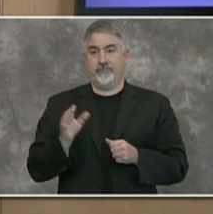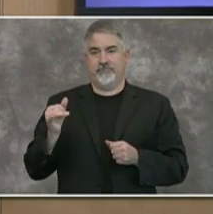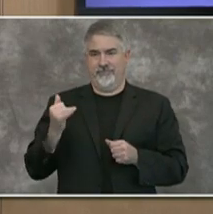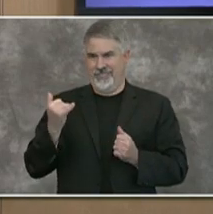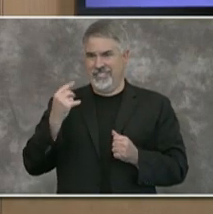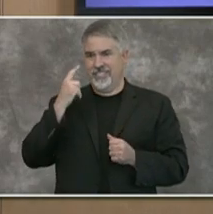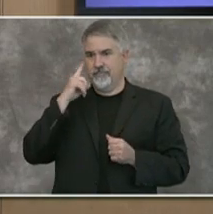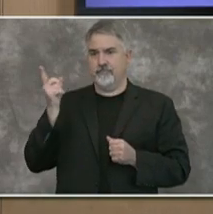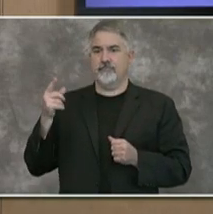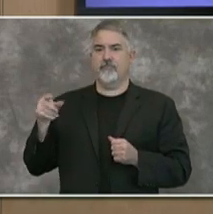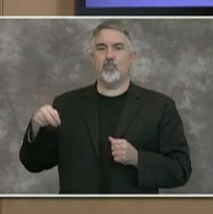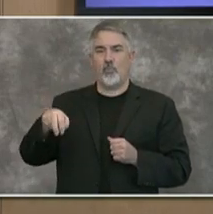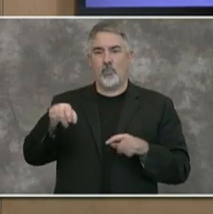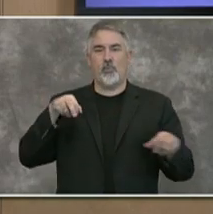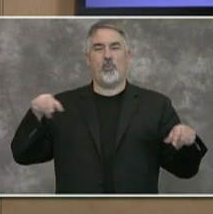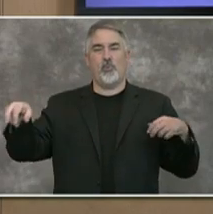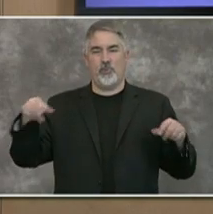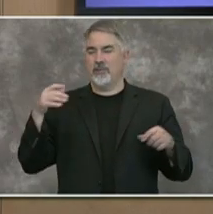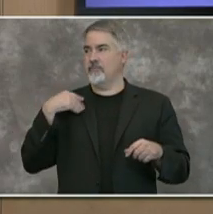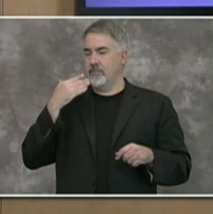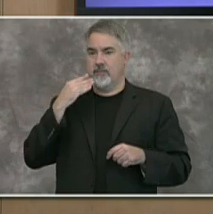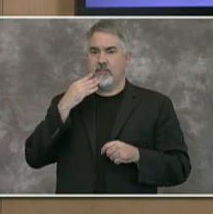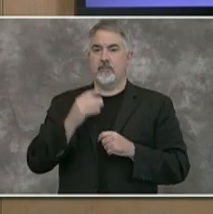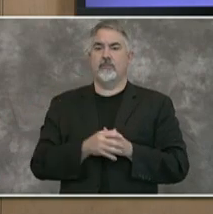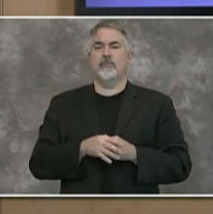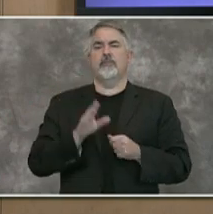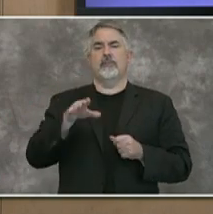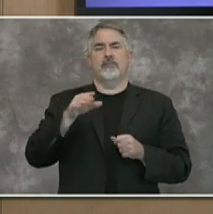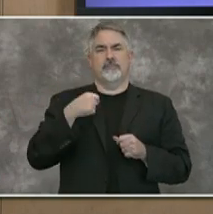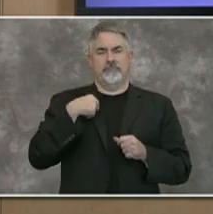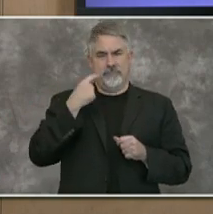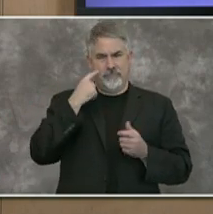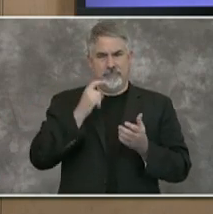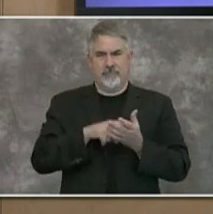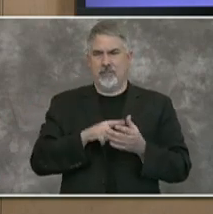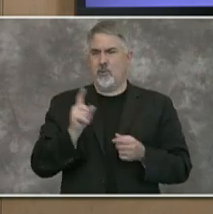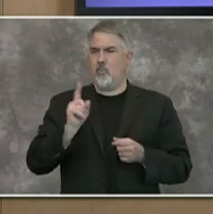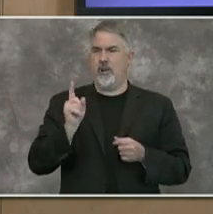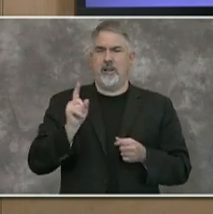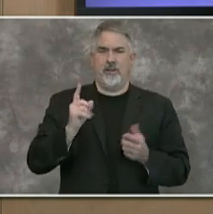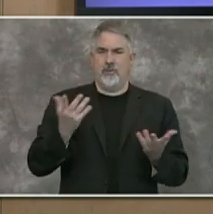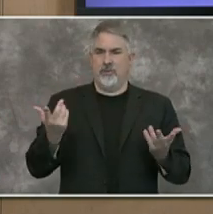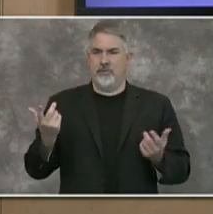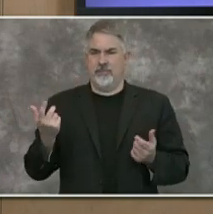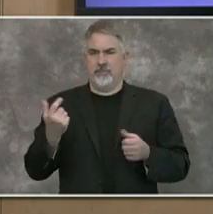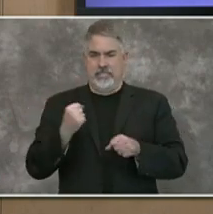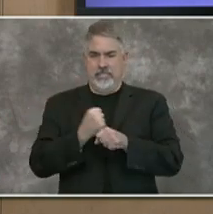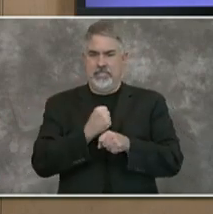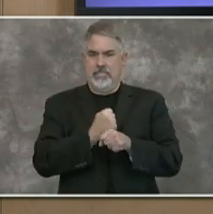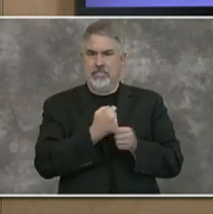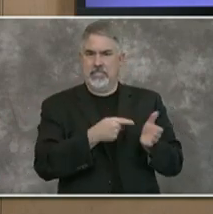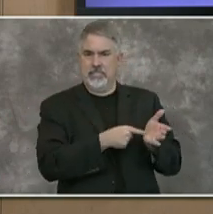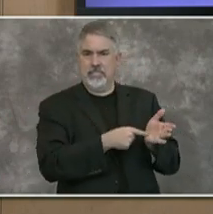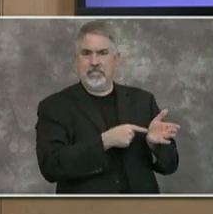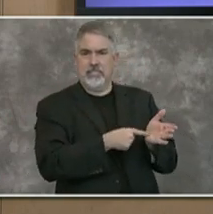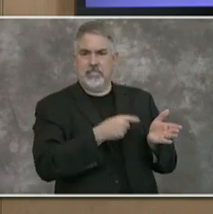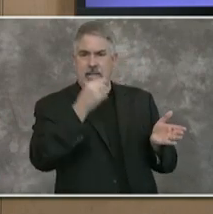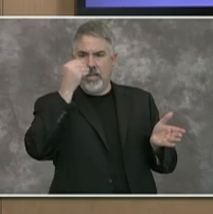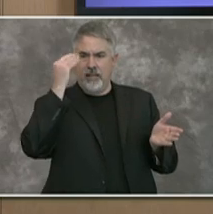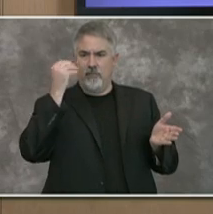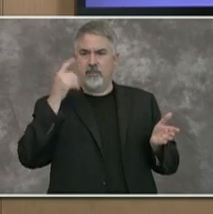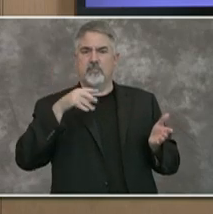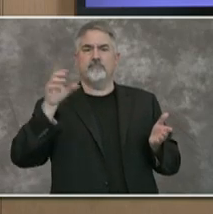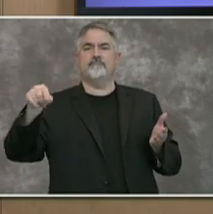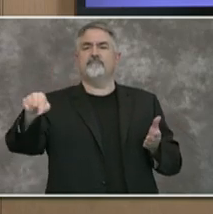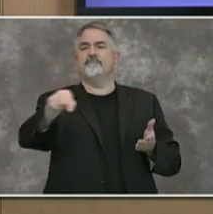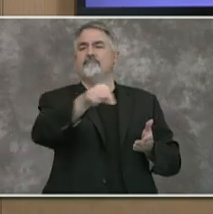you. Where and when will statistics be available for areas where people are cited? Well, I know the Sheriff's Department has disclosed a